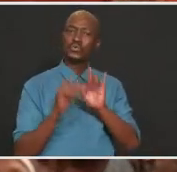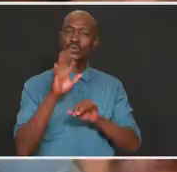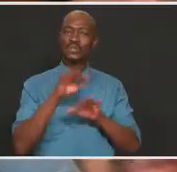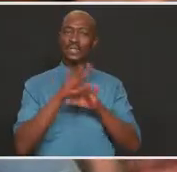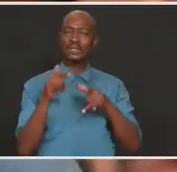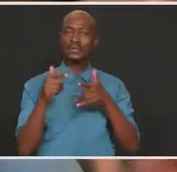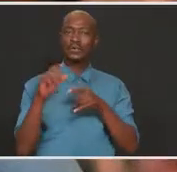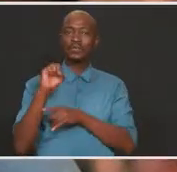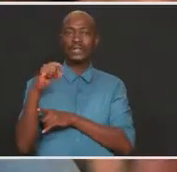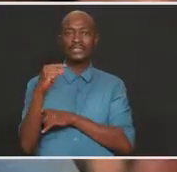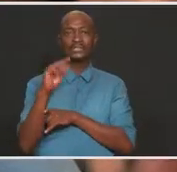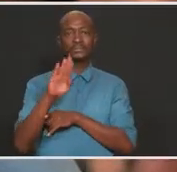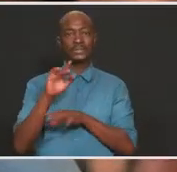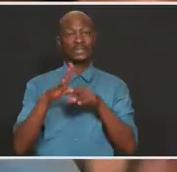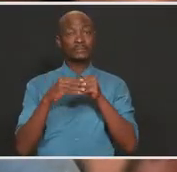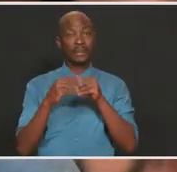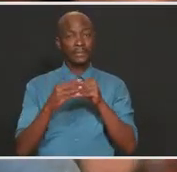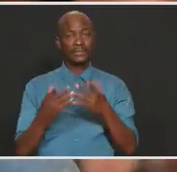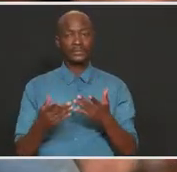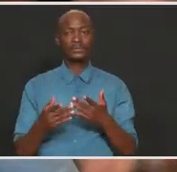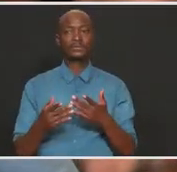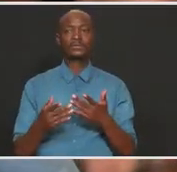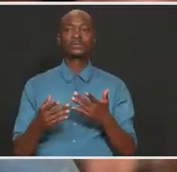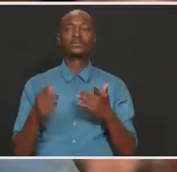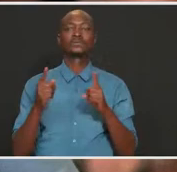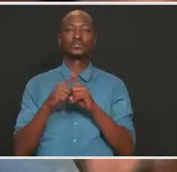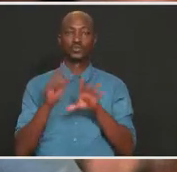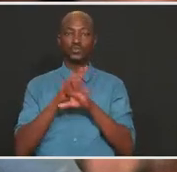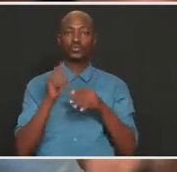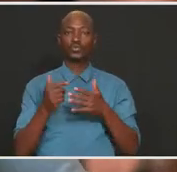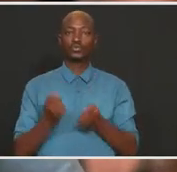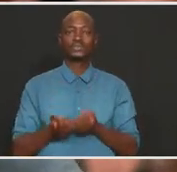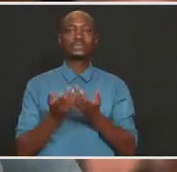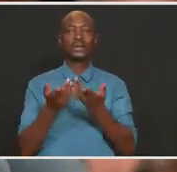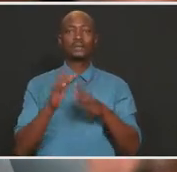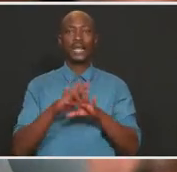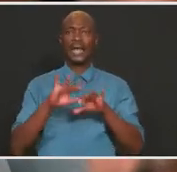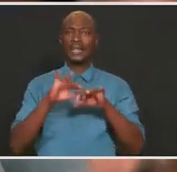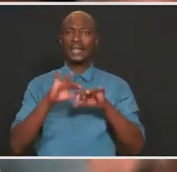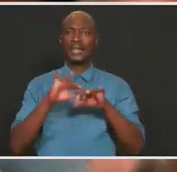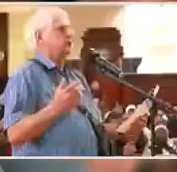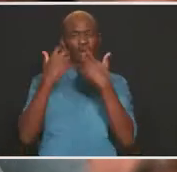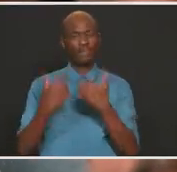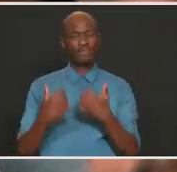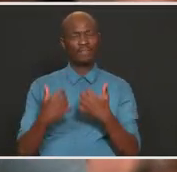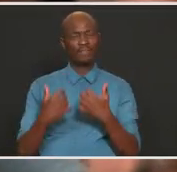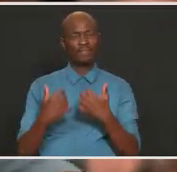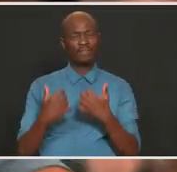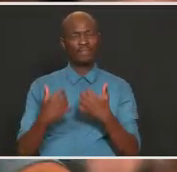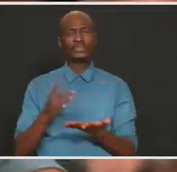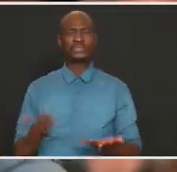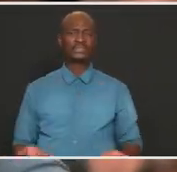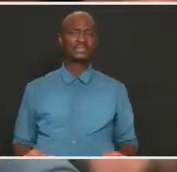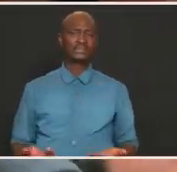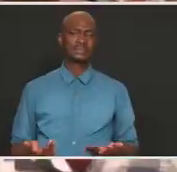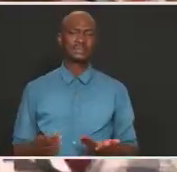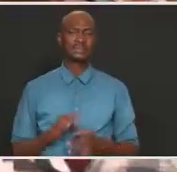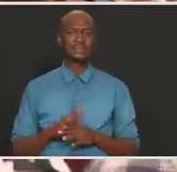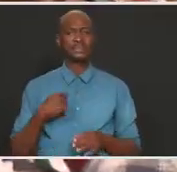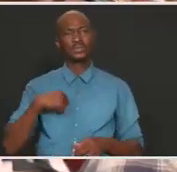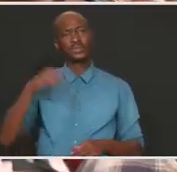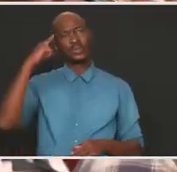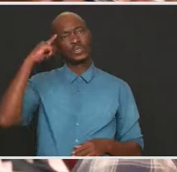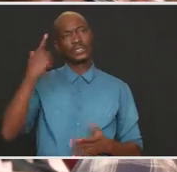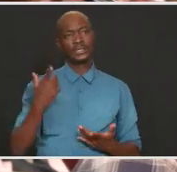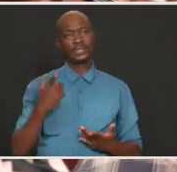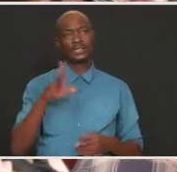governing body members to supply their whole financial position we think this will